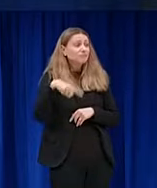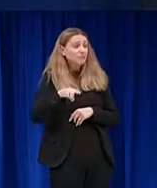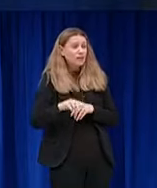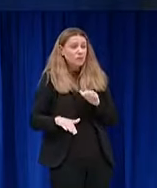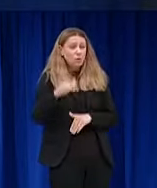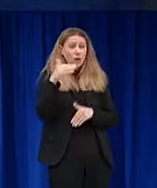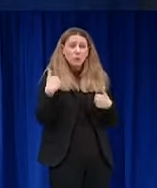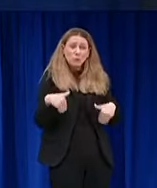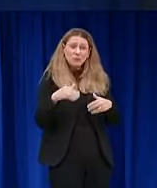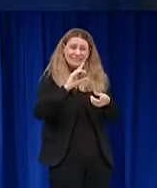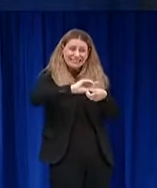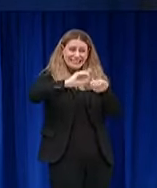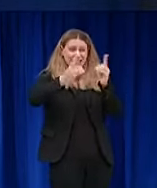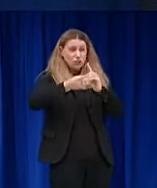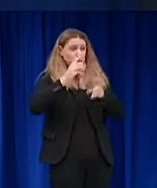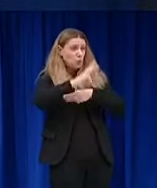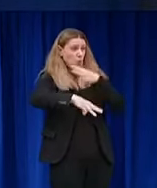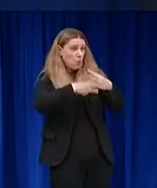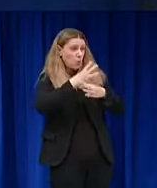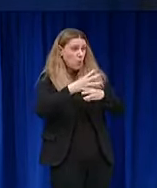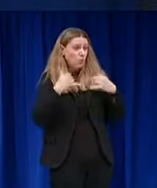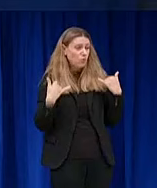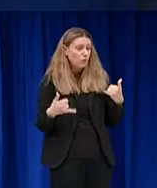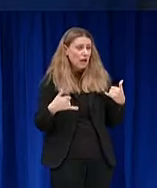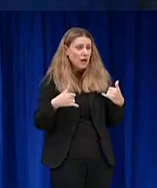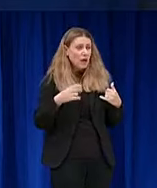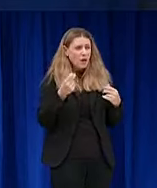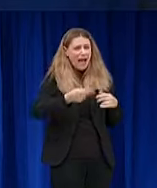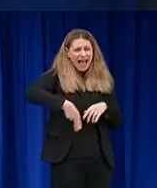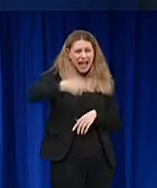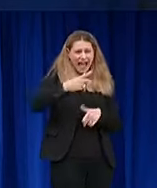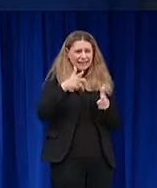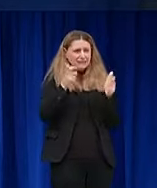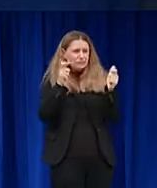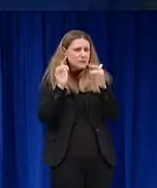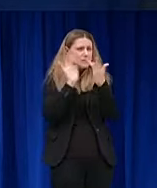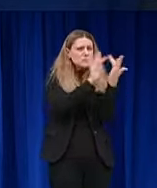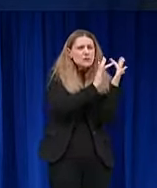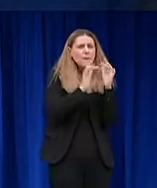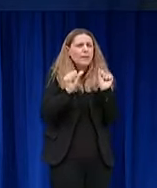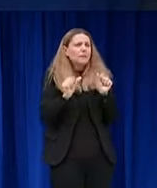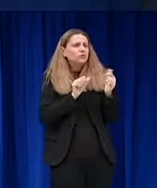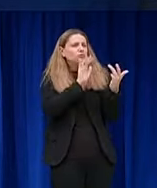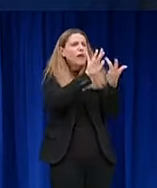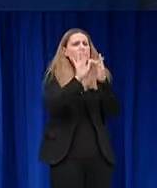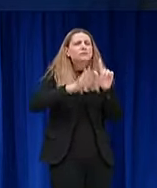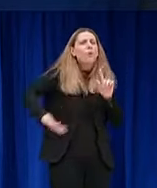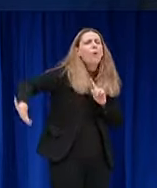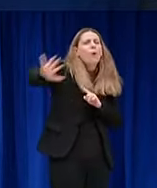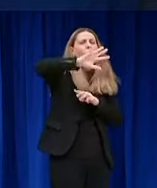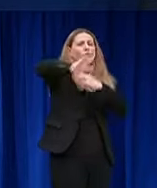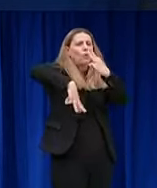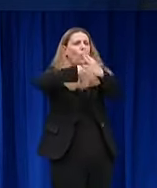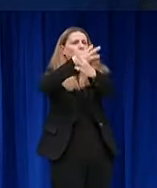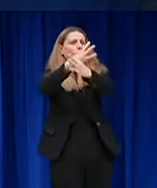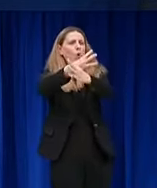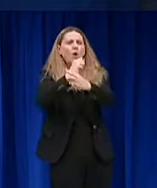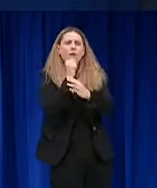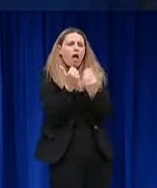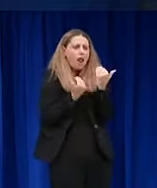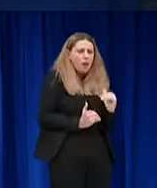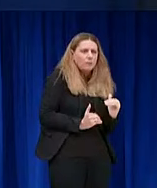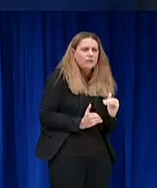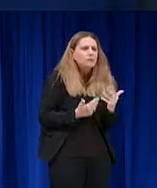speed, scale, and scope of their ability to access communities beyond their physical reach and forge new friendships